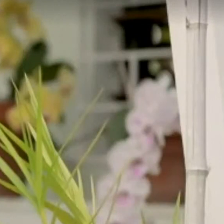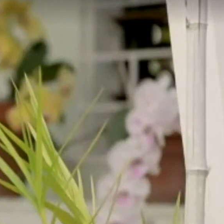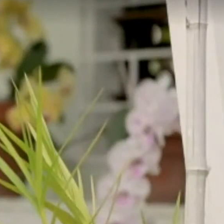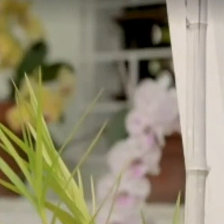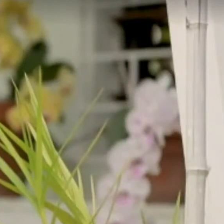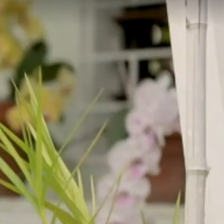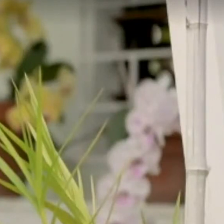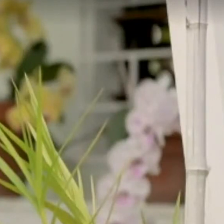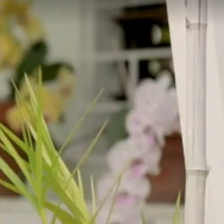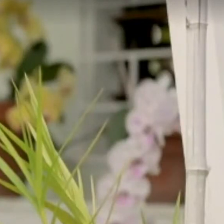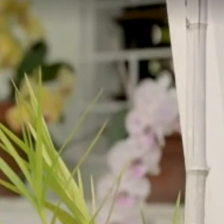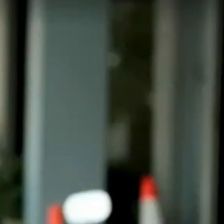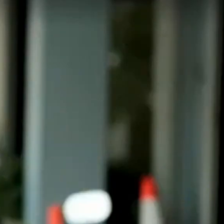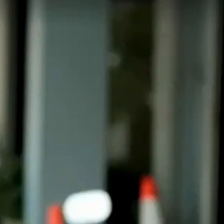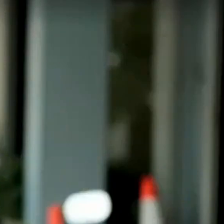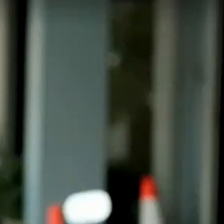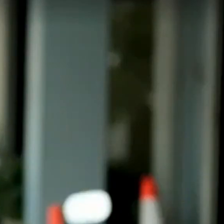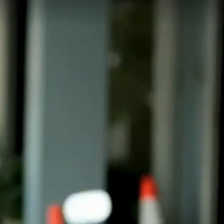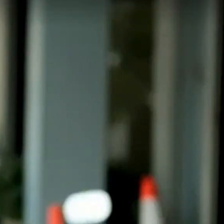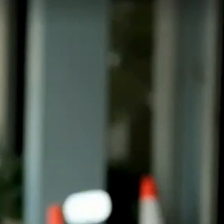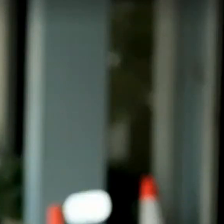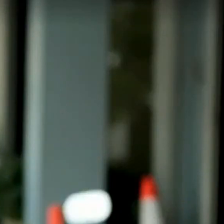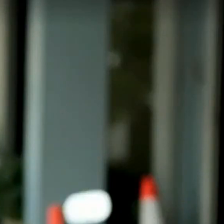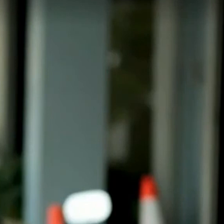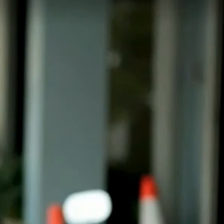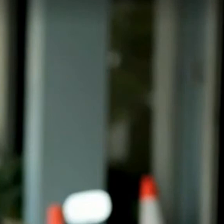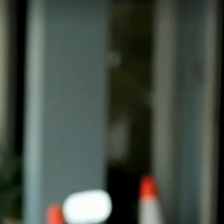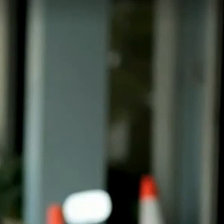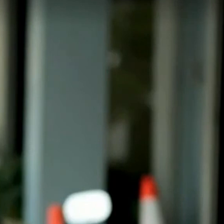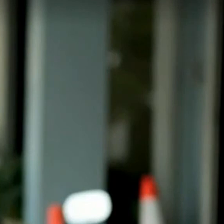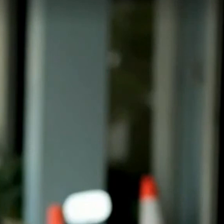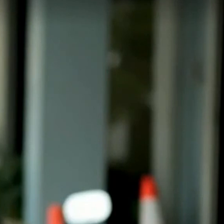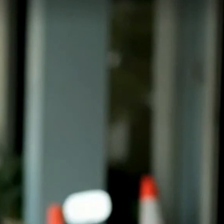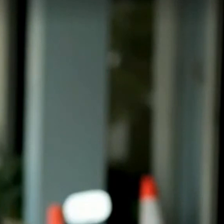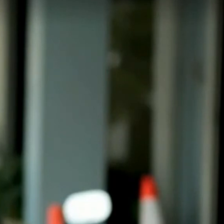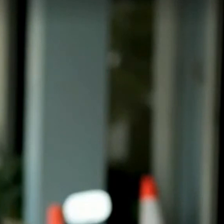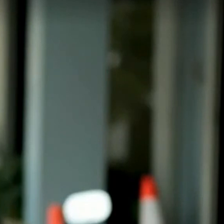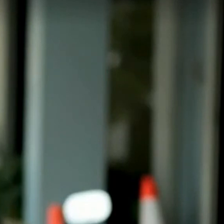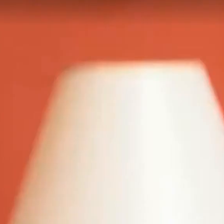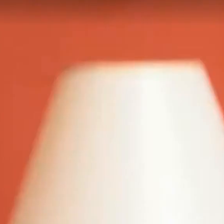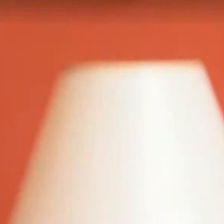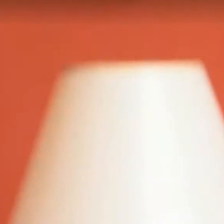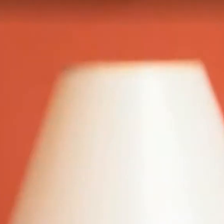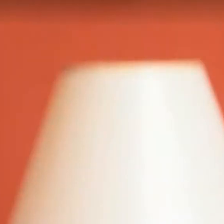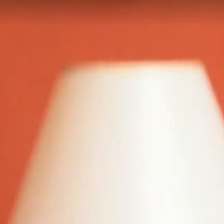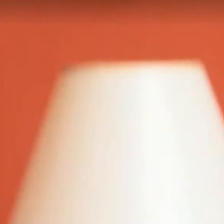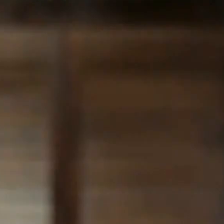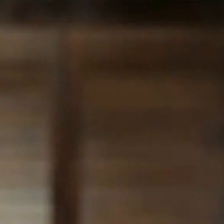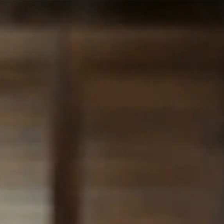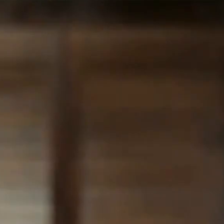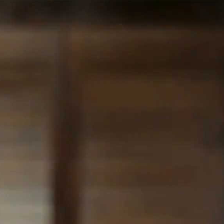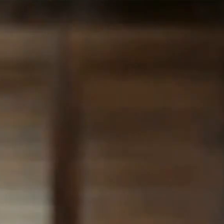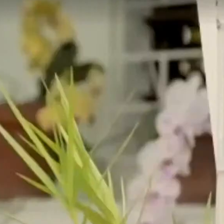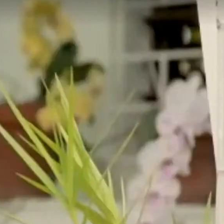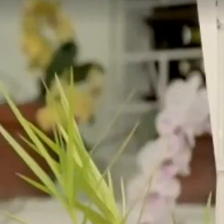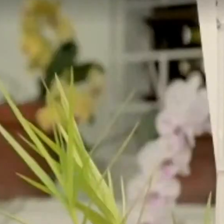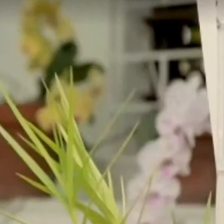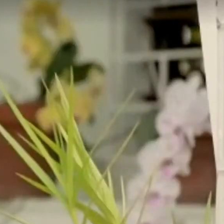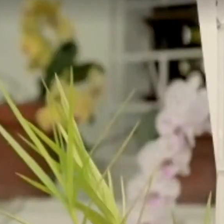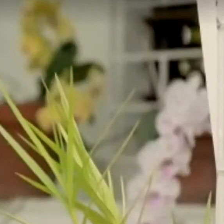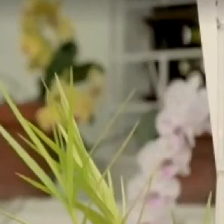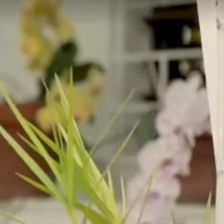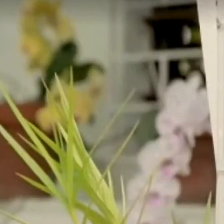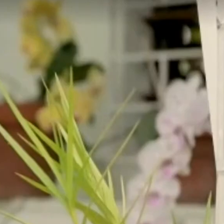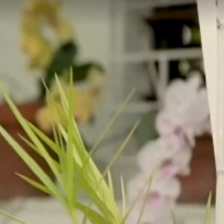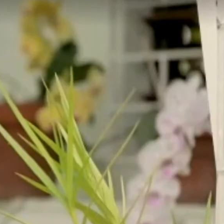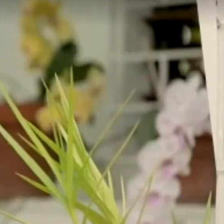other means survival. Now, in a time of COVID-19. Speak up. Speak now.